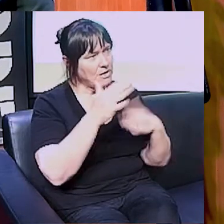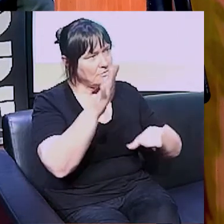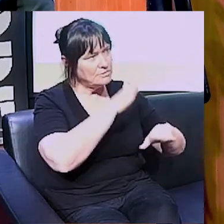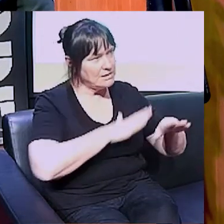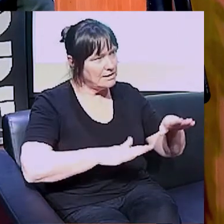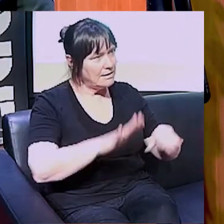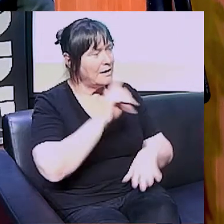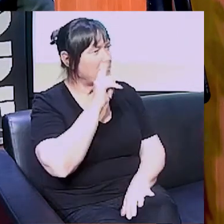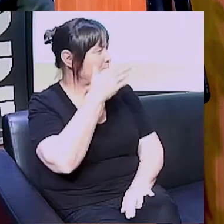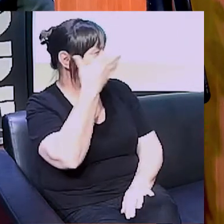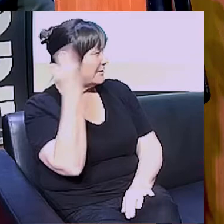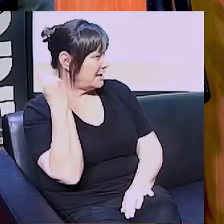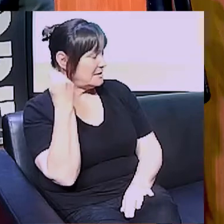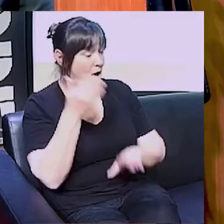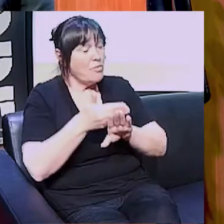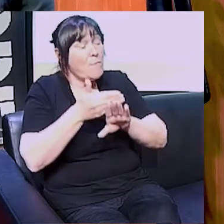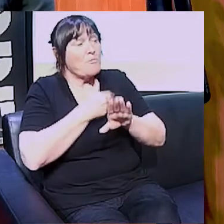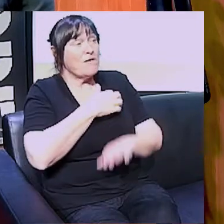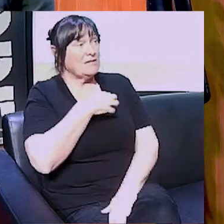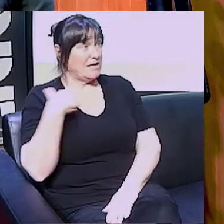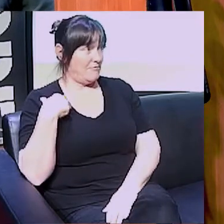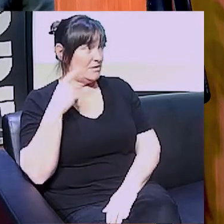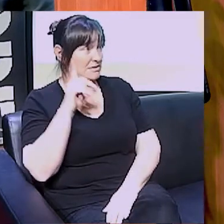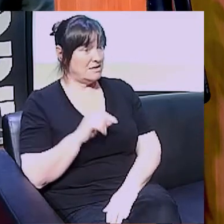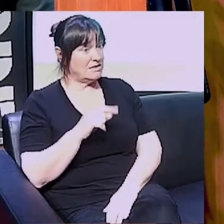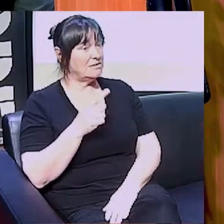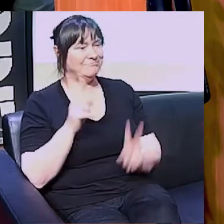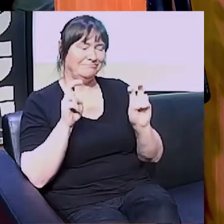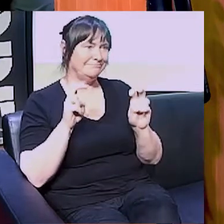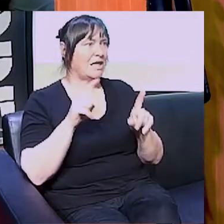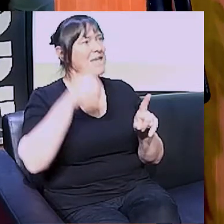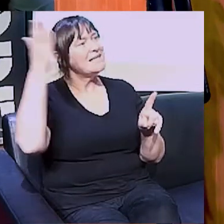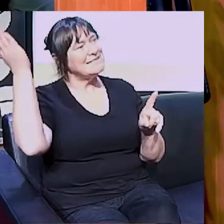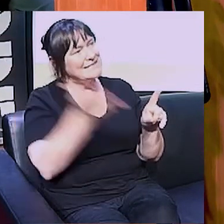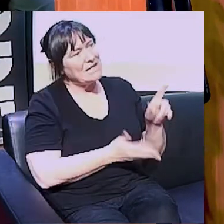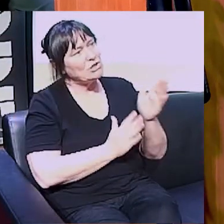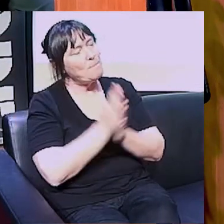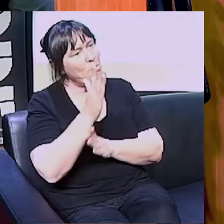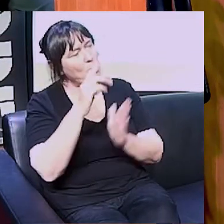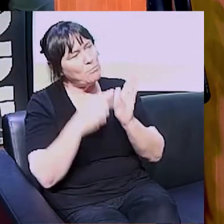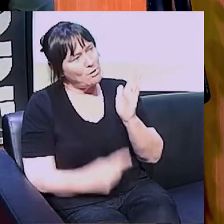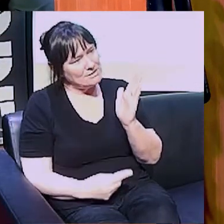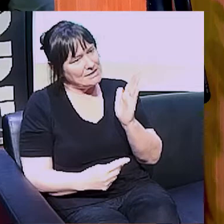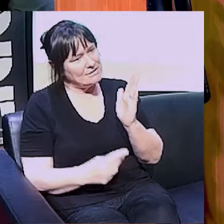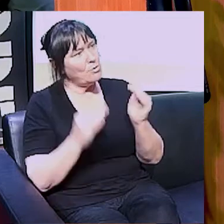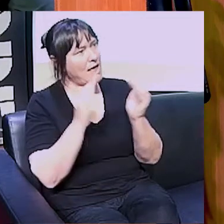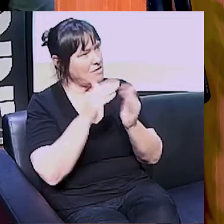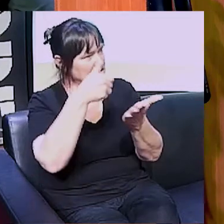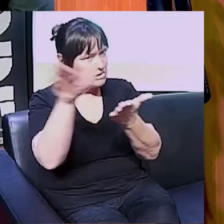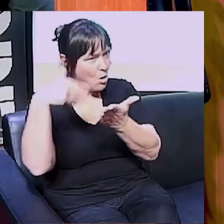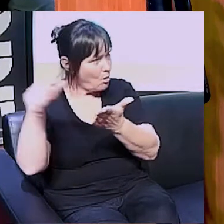got very short memories that previous governments have actually, during the slash and burn policy, took away those houses, especially for lower